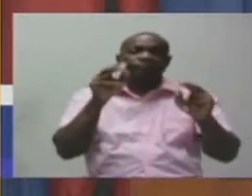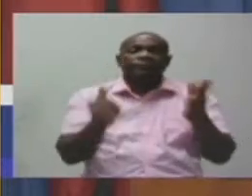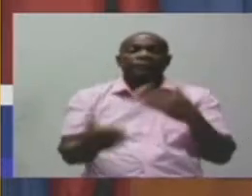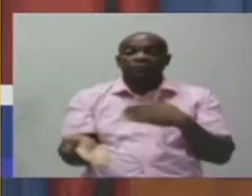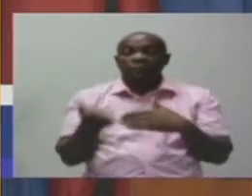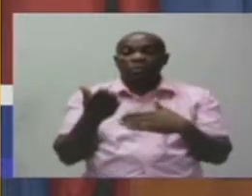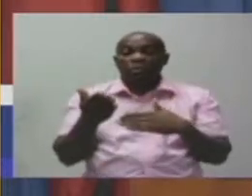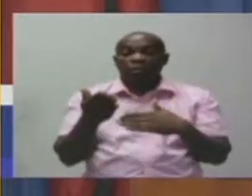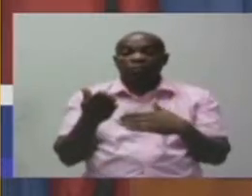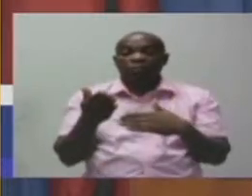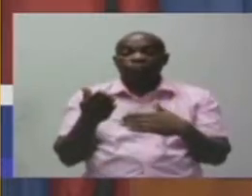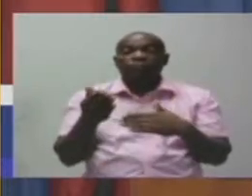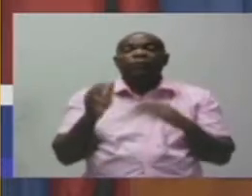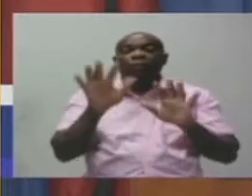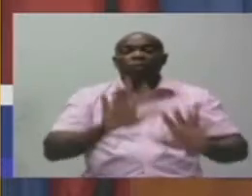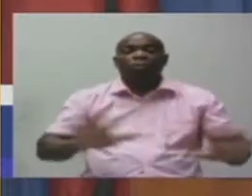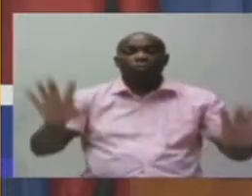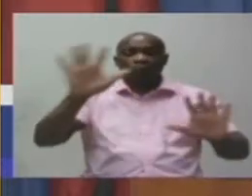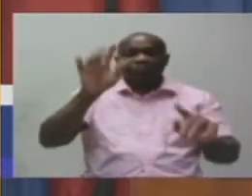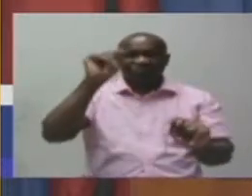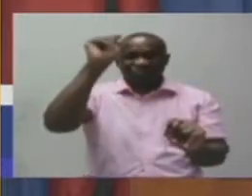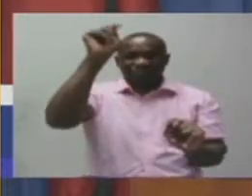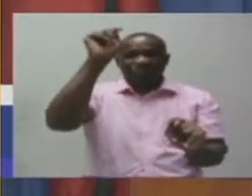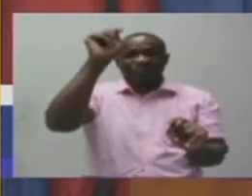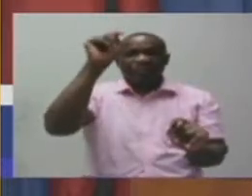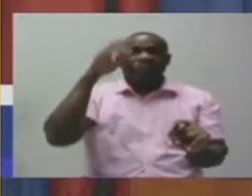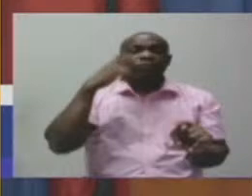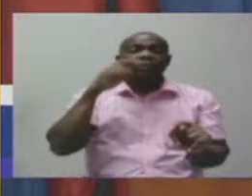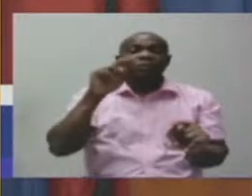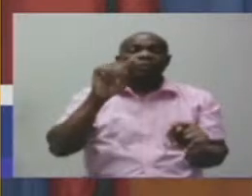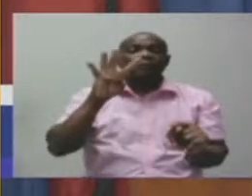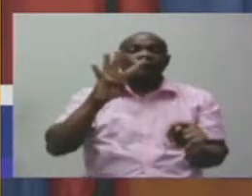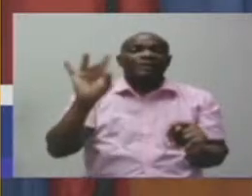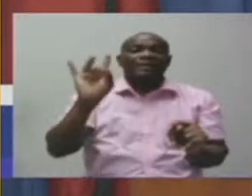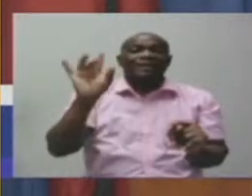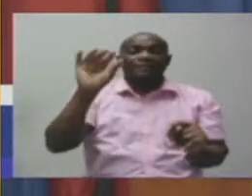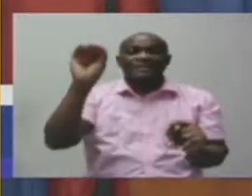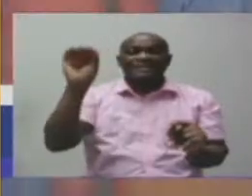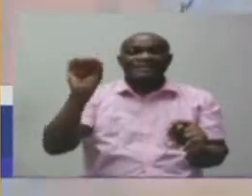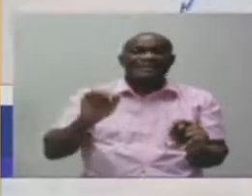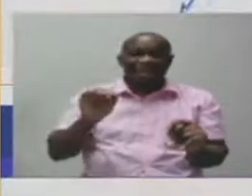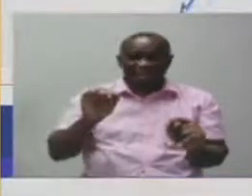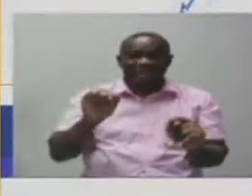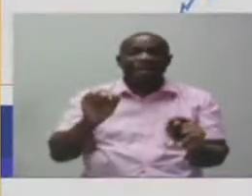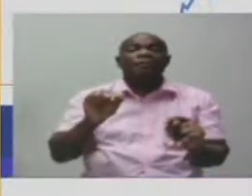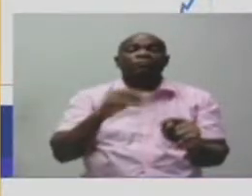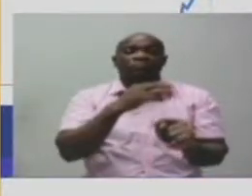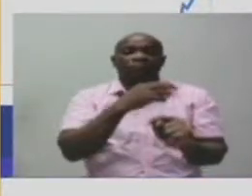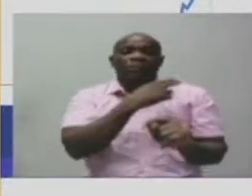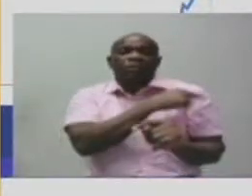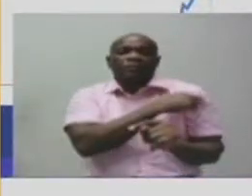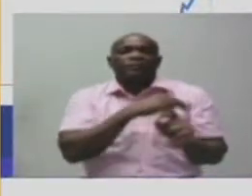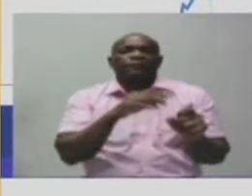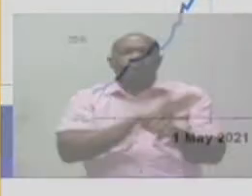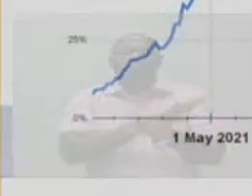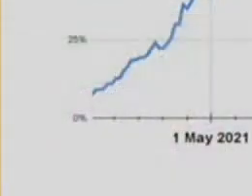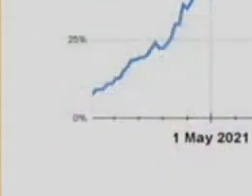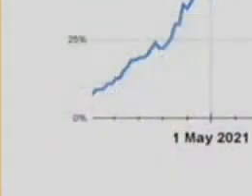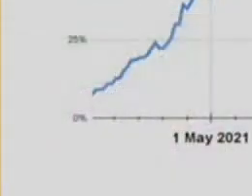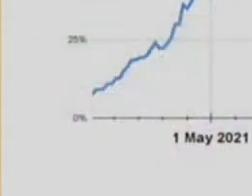across Trinidad and Tobago is at 48%. You would see that uptick just beyond that blue line